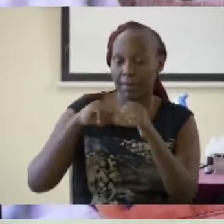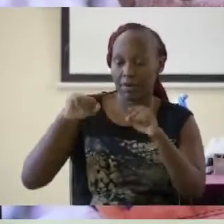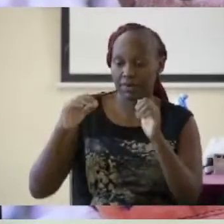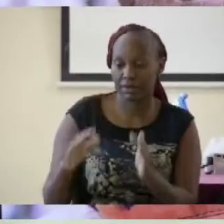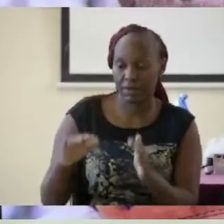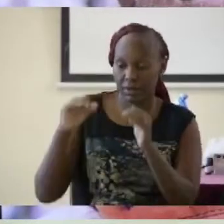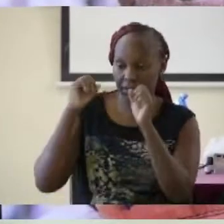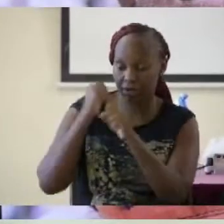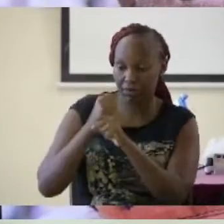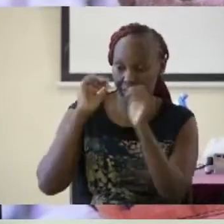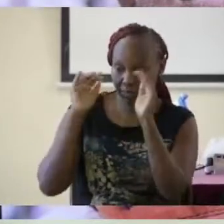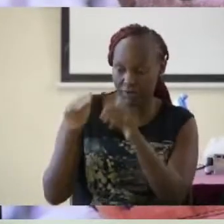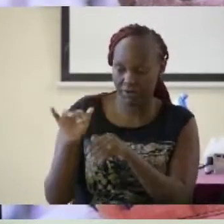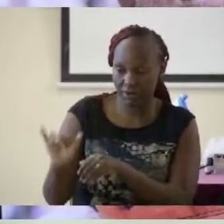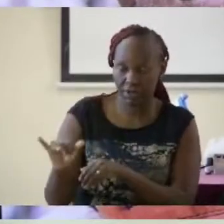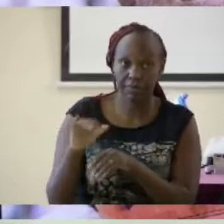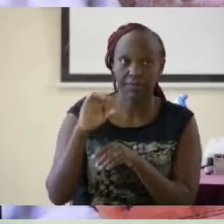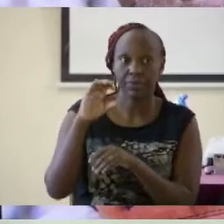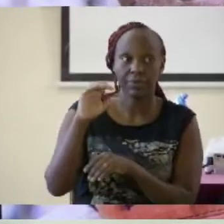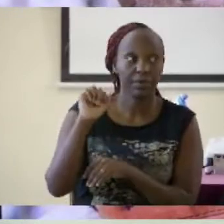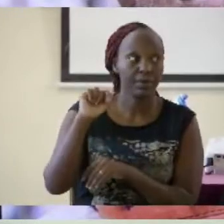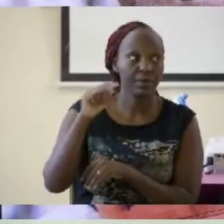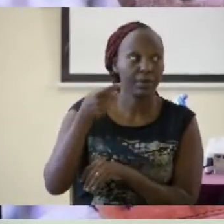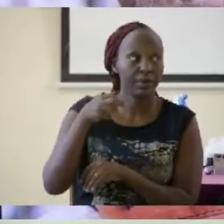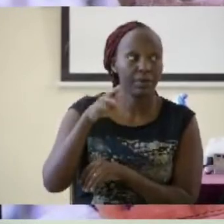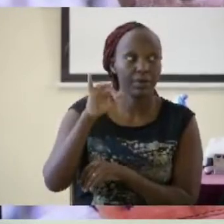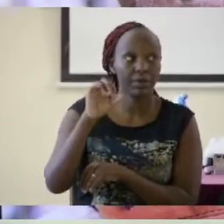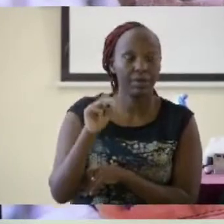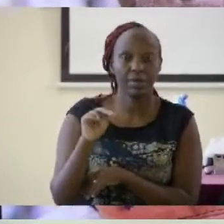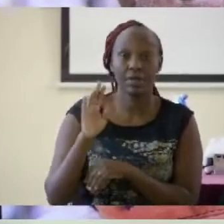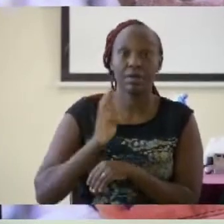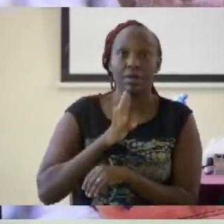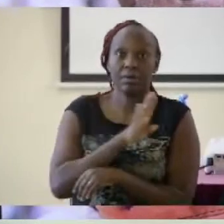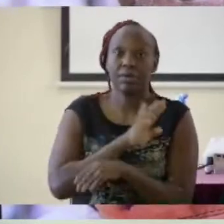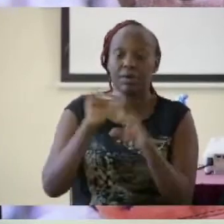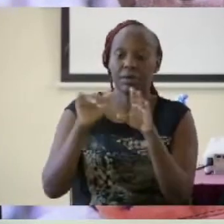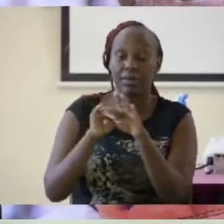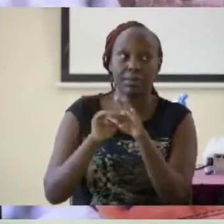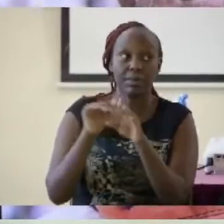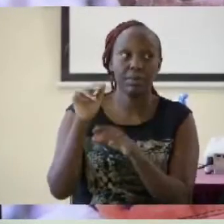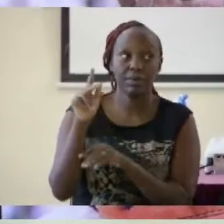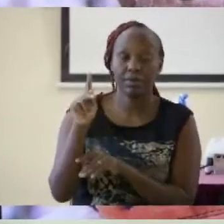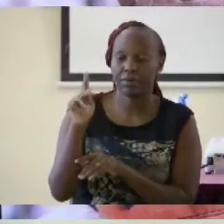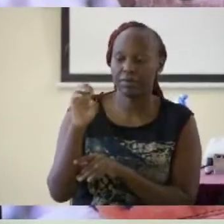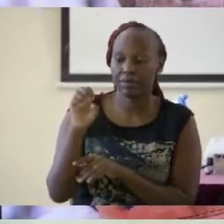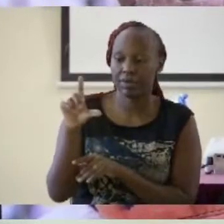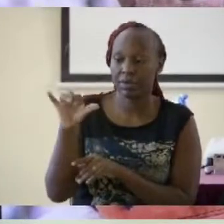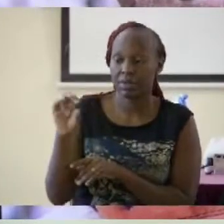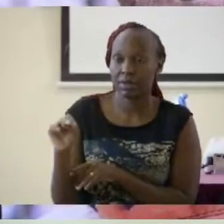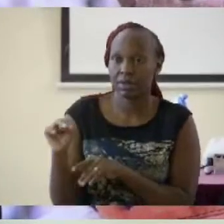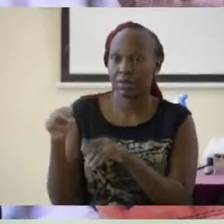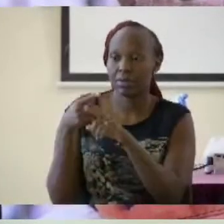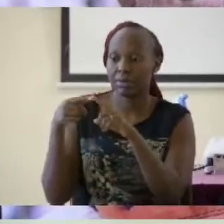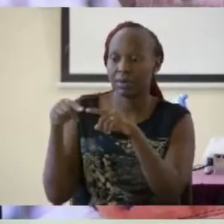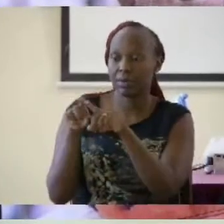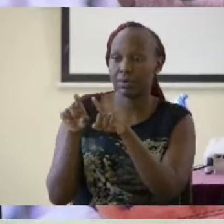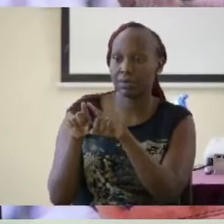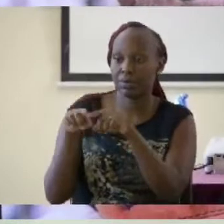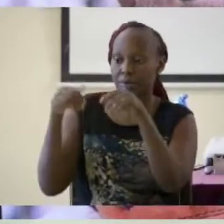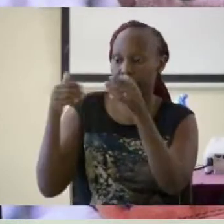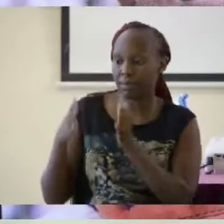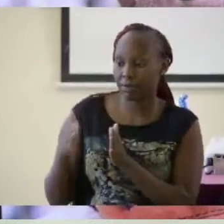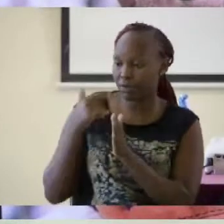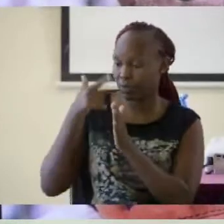this. And Catherine Muma is a board member of Kellen, but also the person